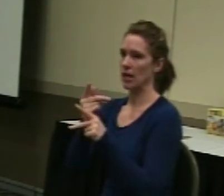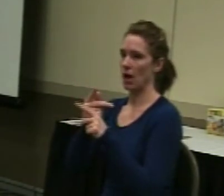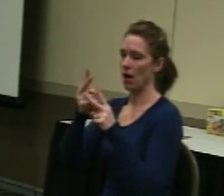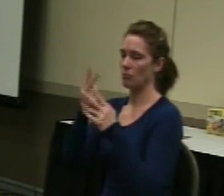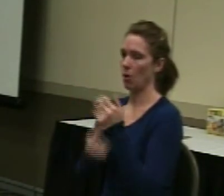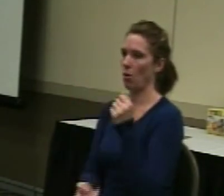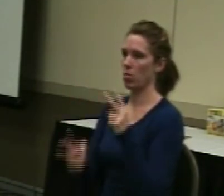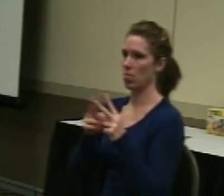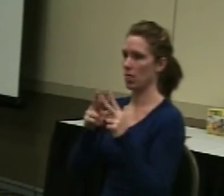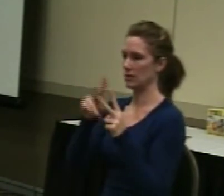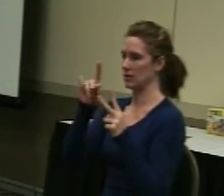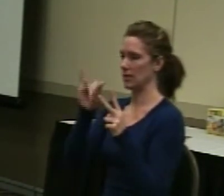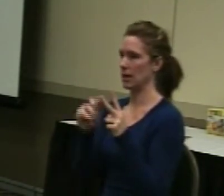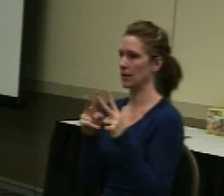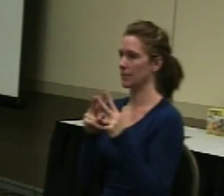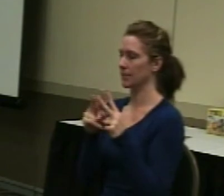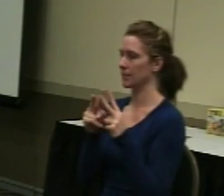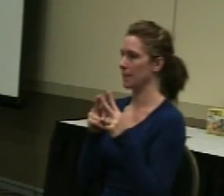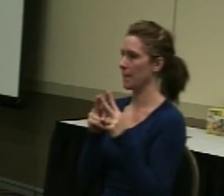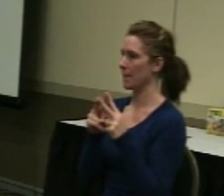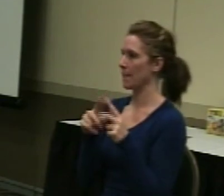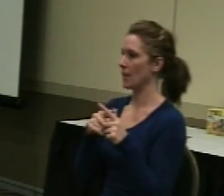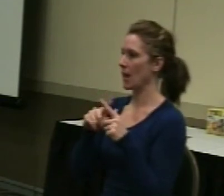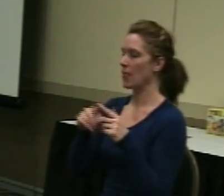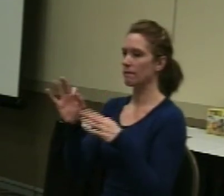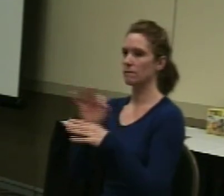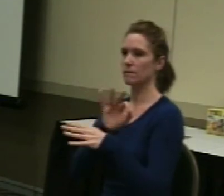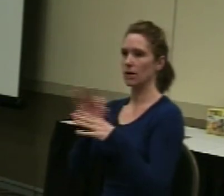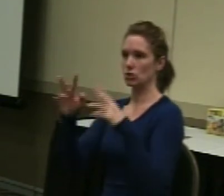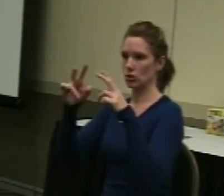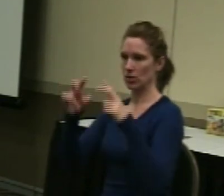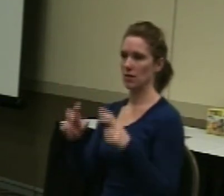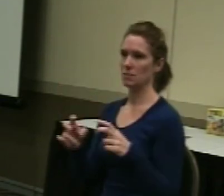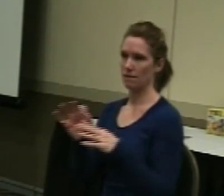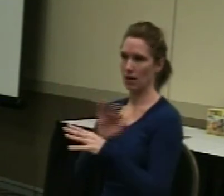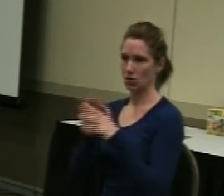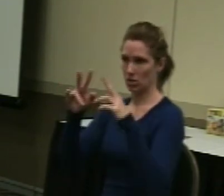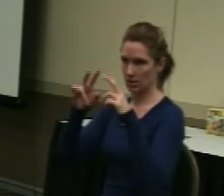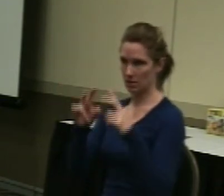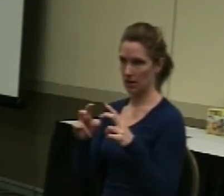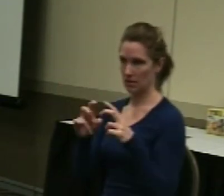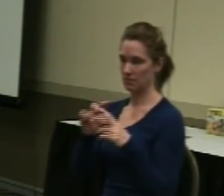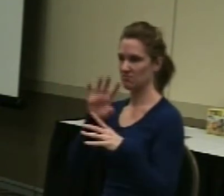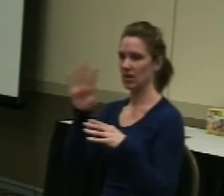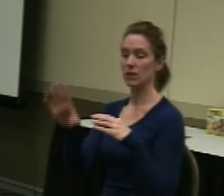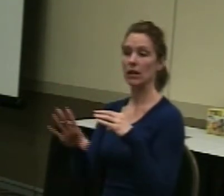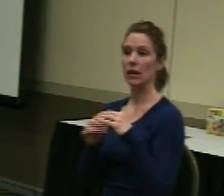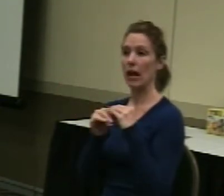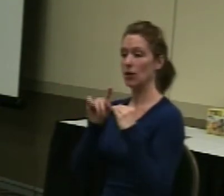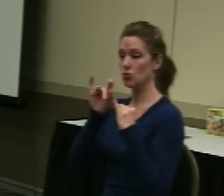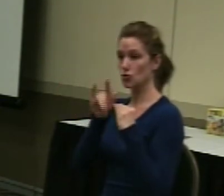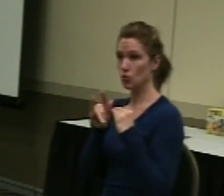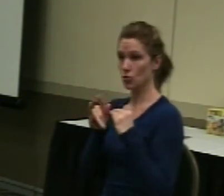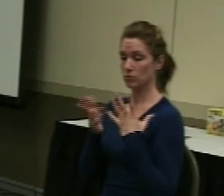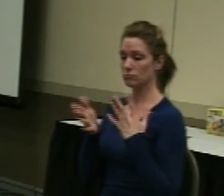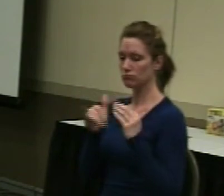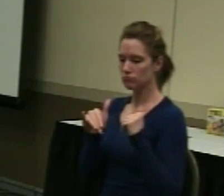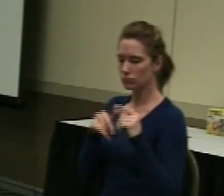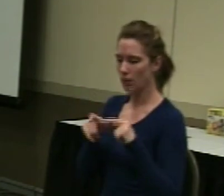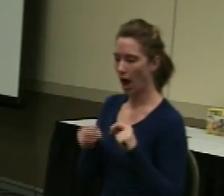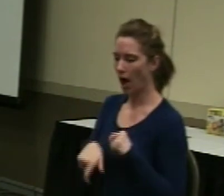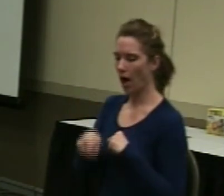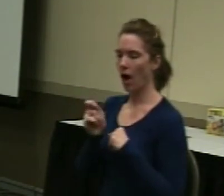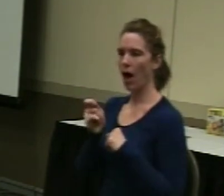we go forward. And then a functional assessment gives us an added tool for